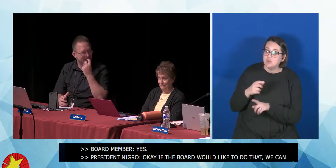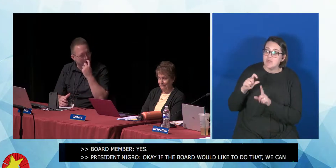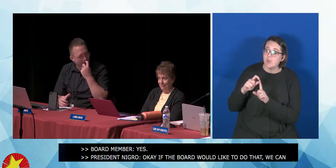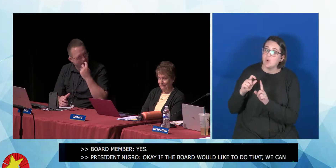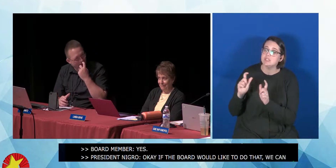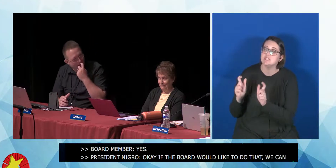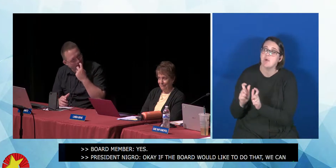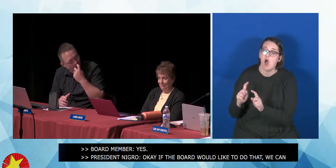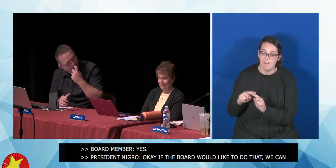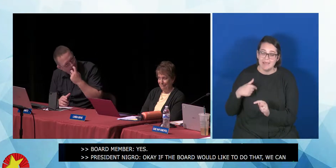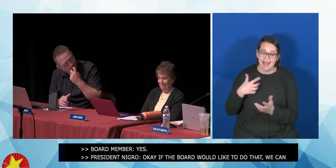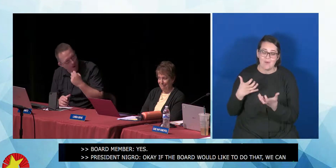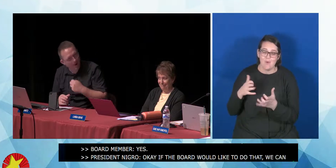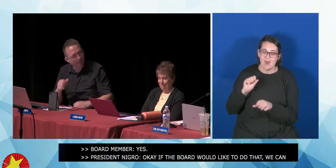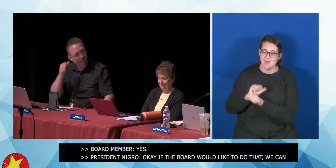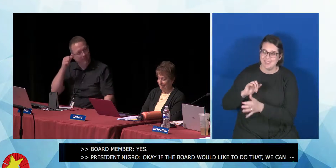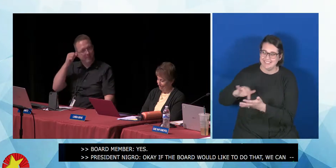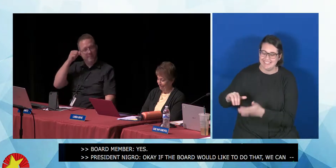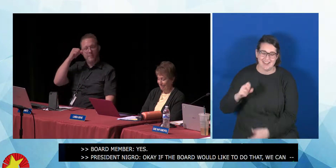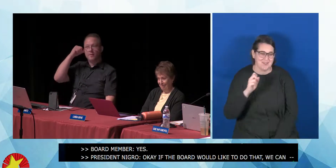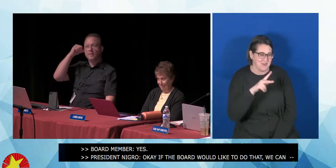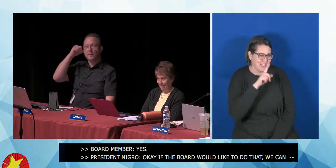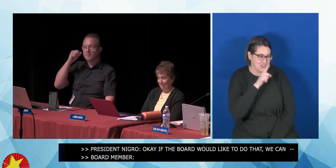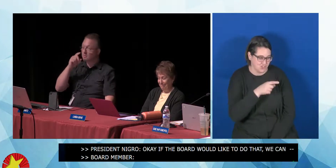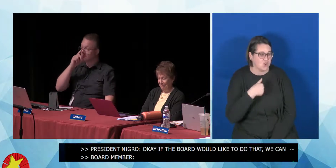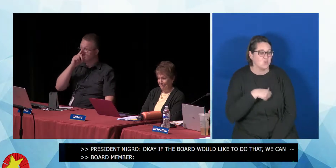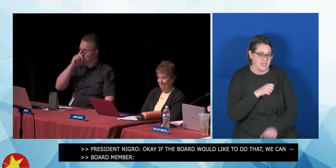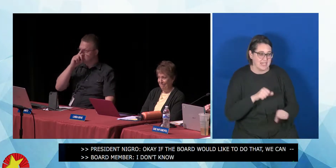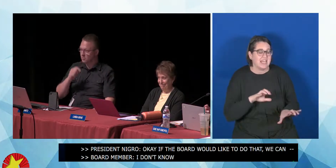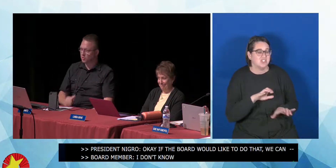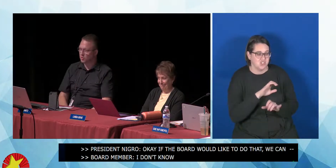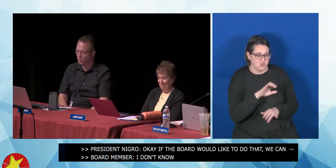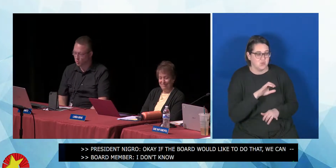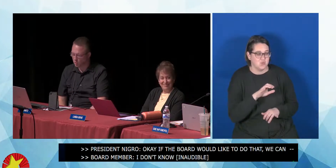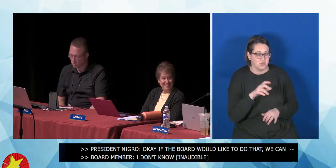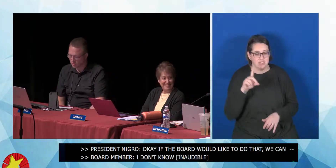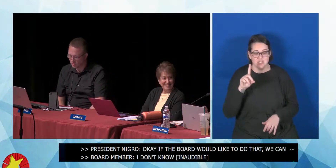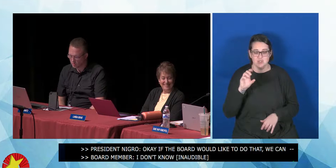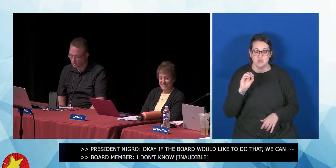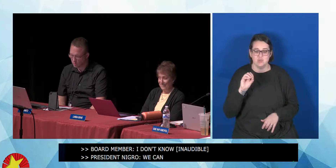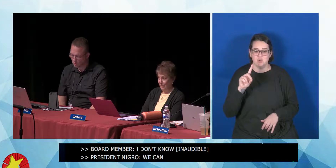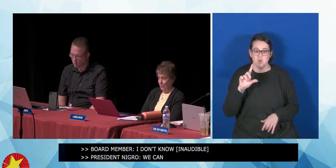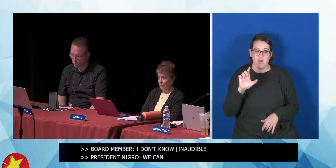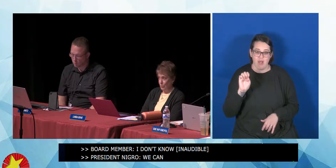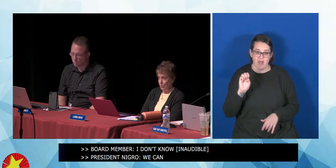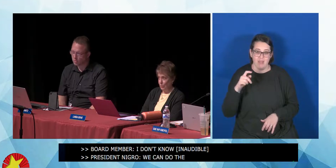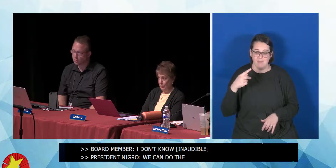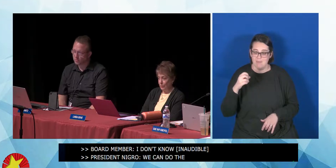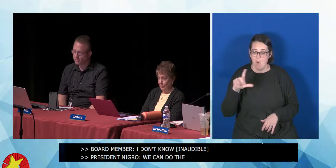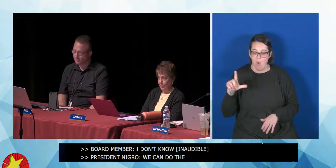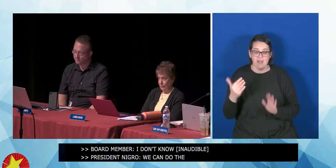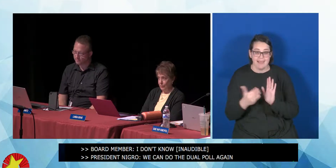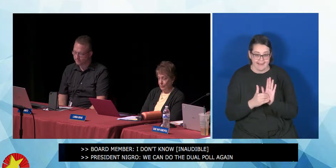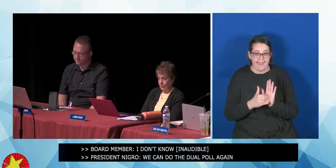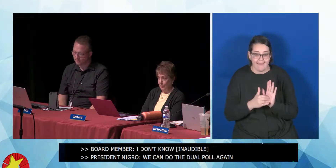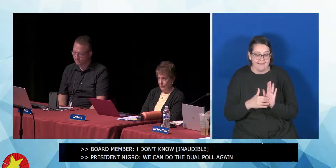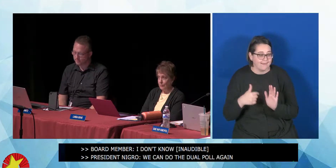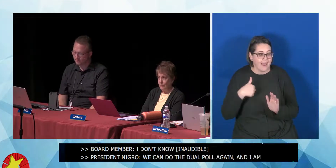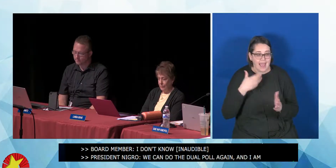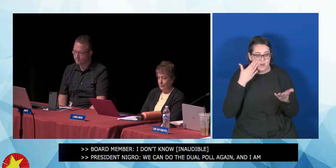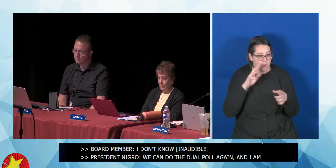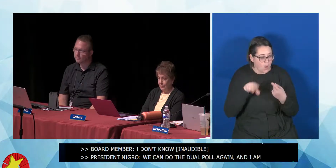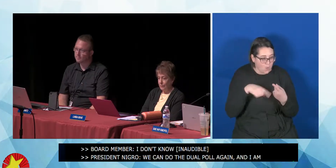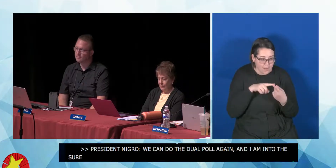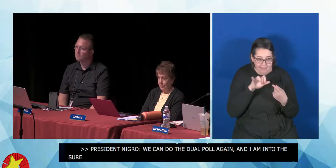study. Sure. We can do the doodle poll again. I'm not sure when the timing of that will